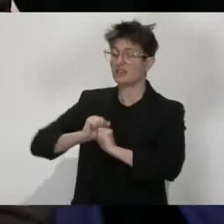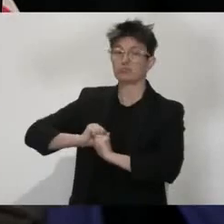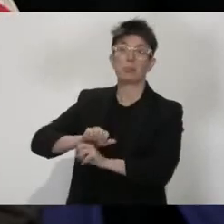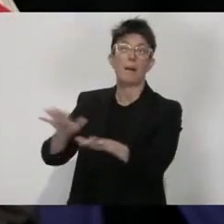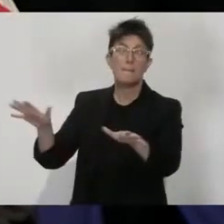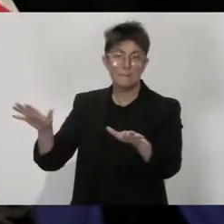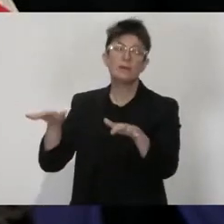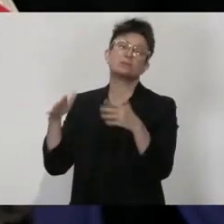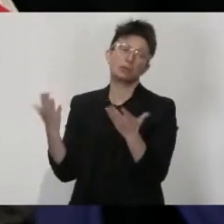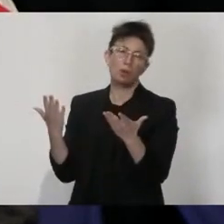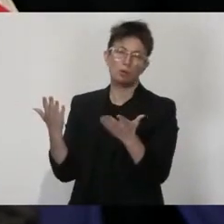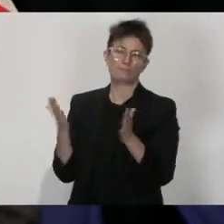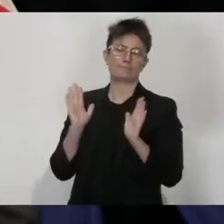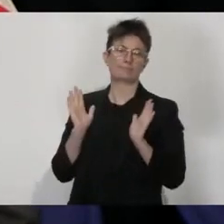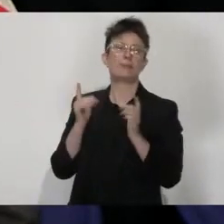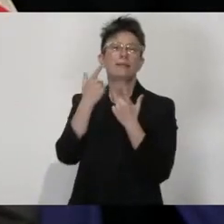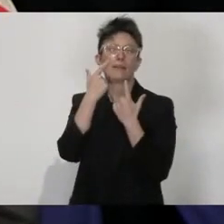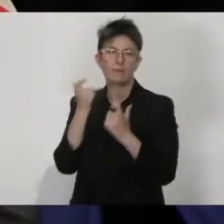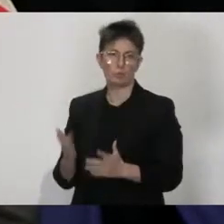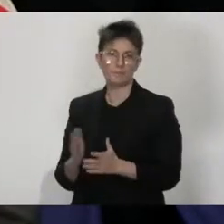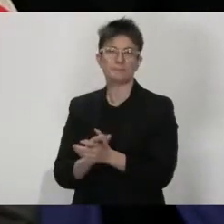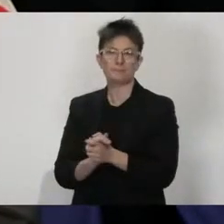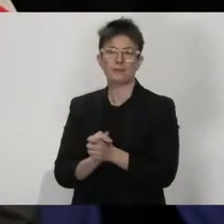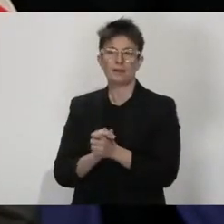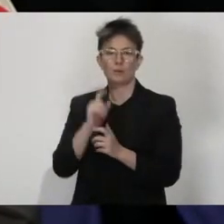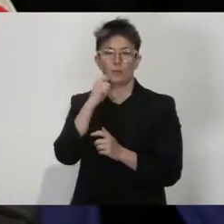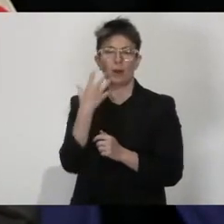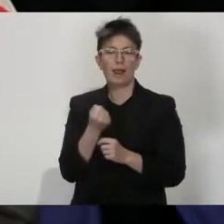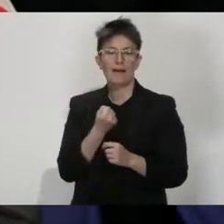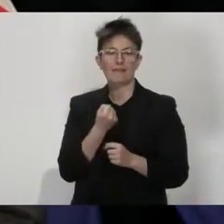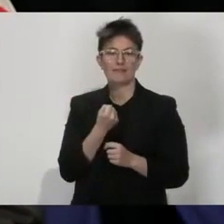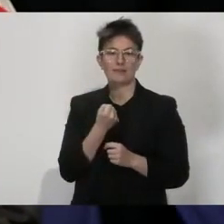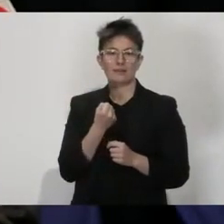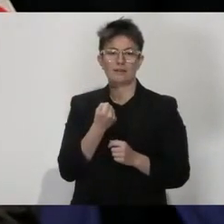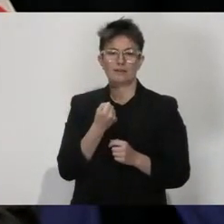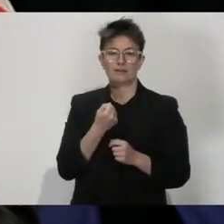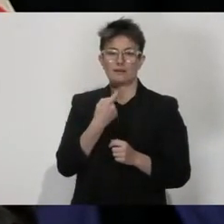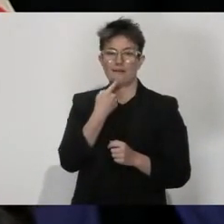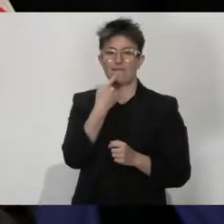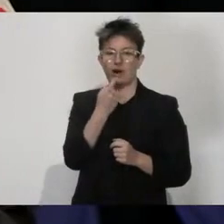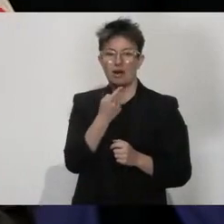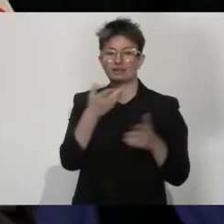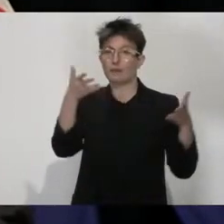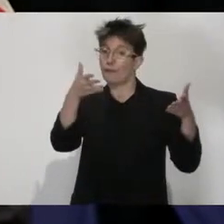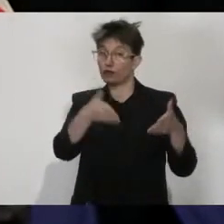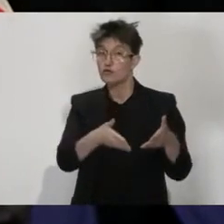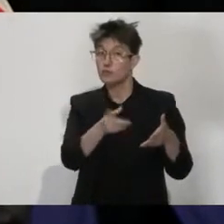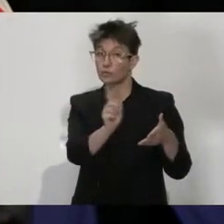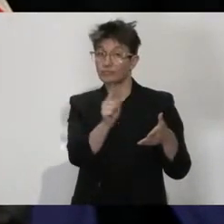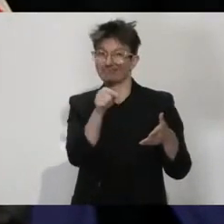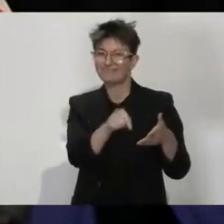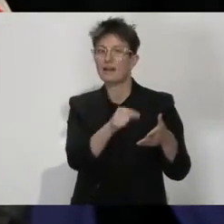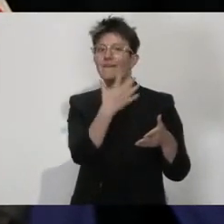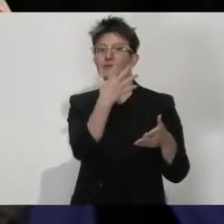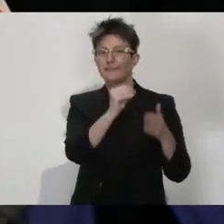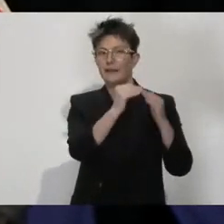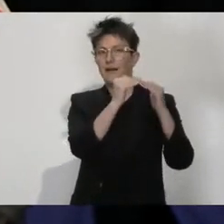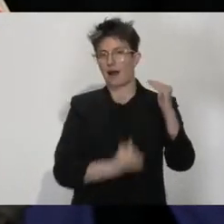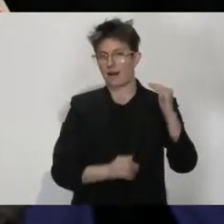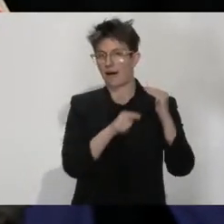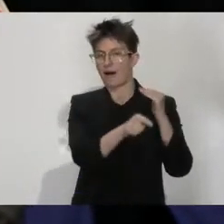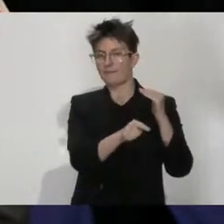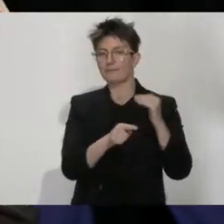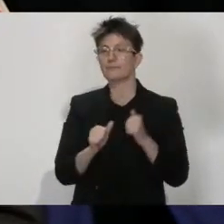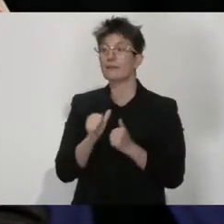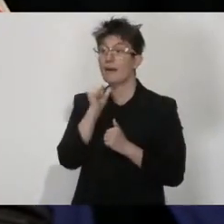people for authorised funeral or tangihanga. And we request that those travelling out of Auckland be considerate about where they're